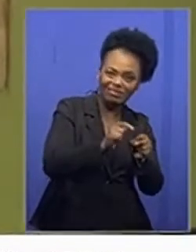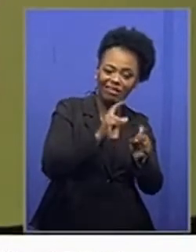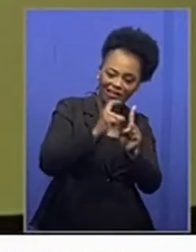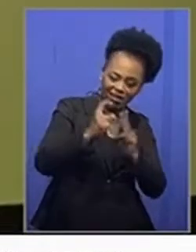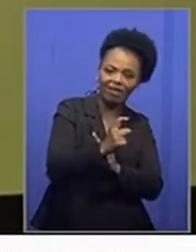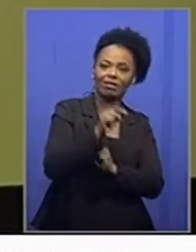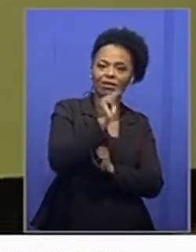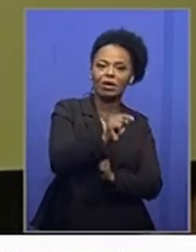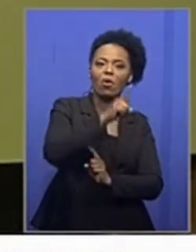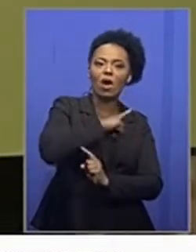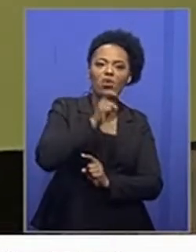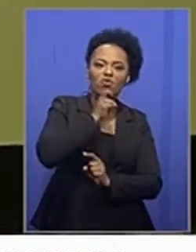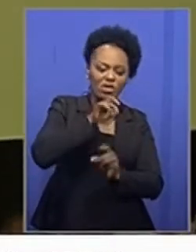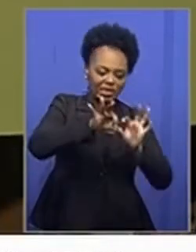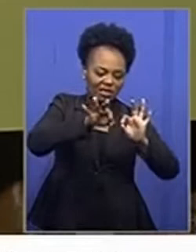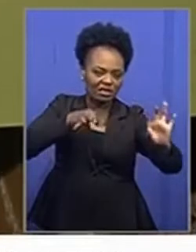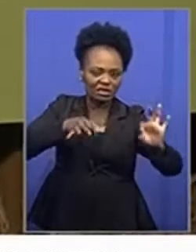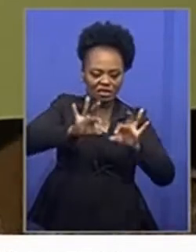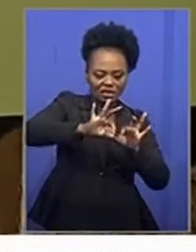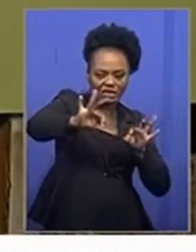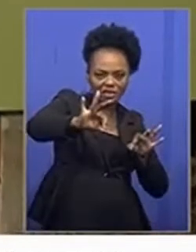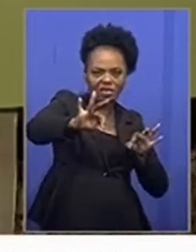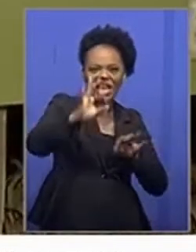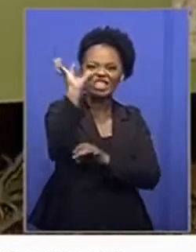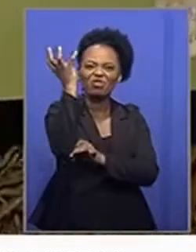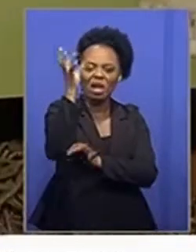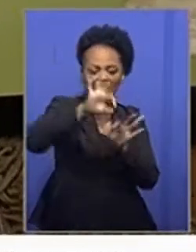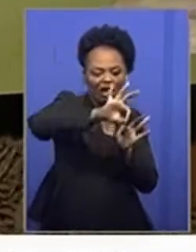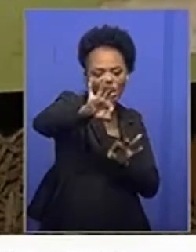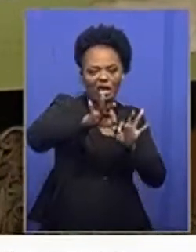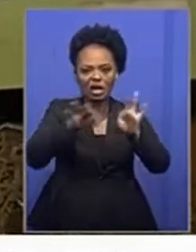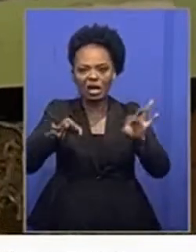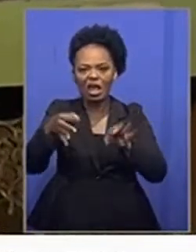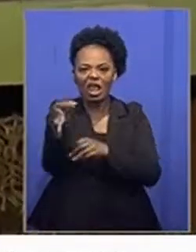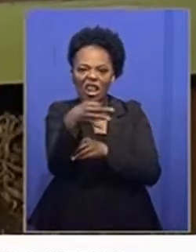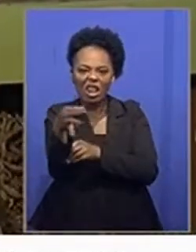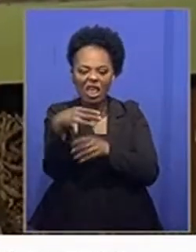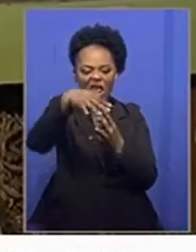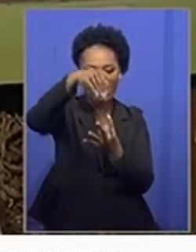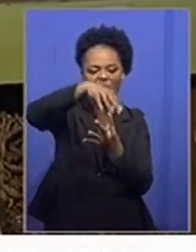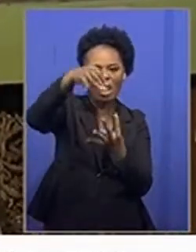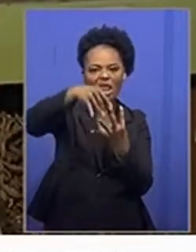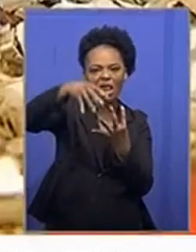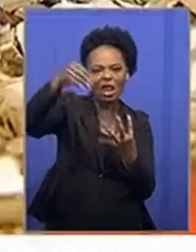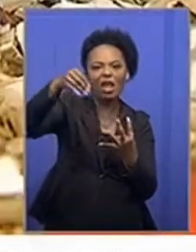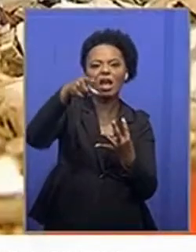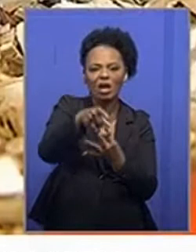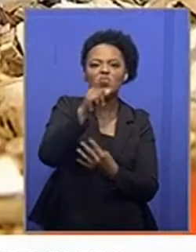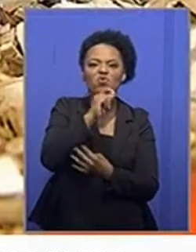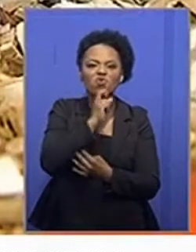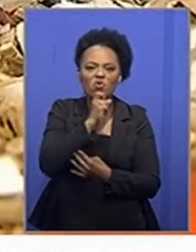sebedisa ba reking methapo ya difate ba sebedisa matlalo a difate go